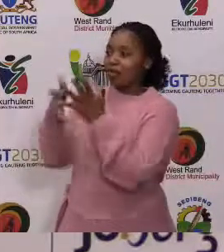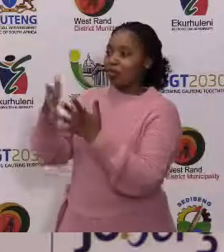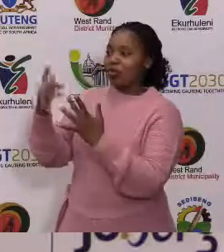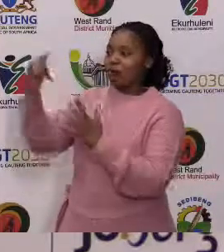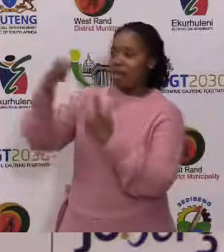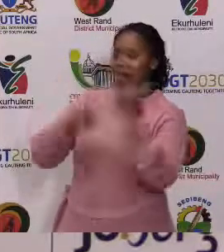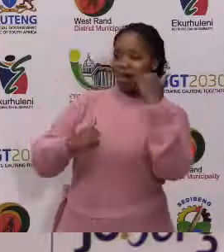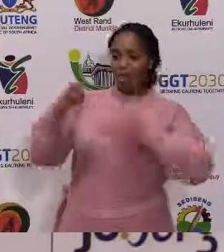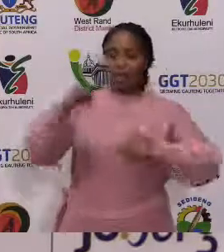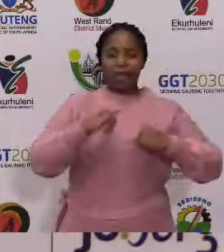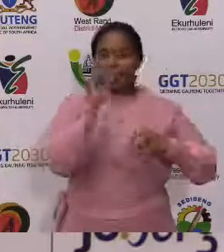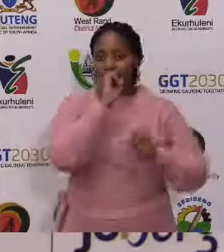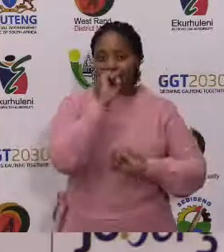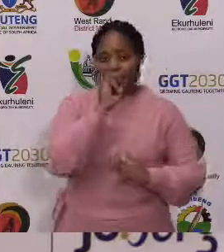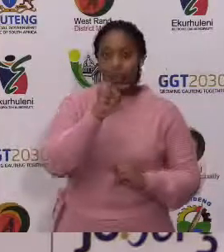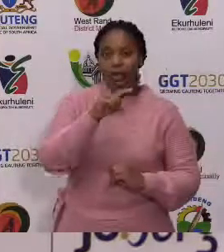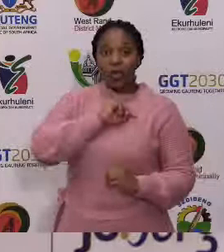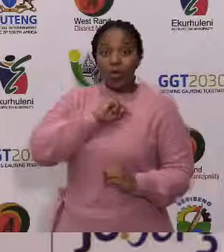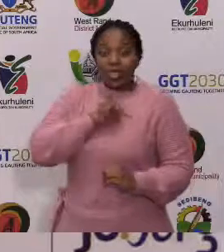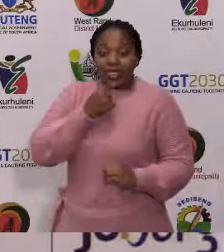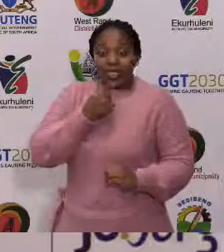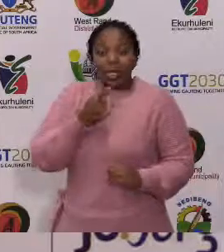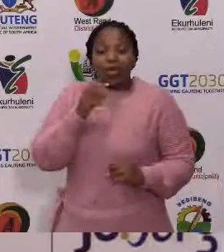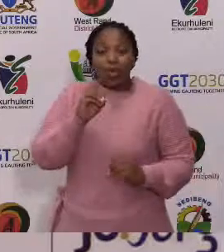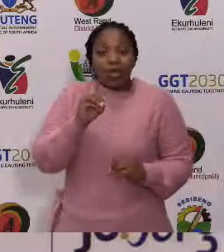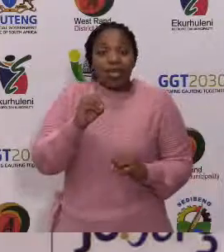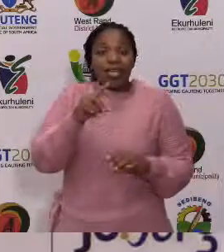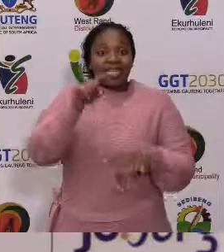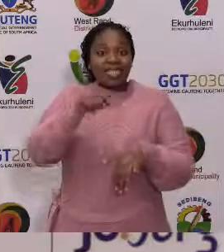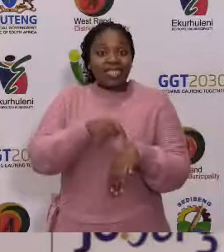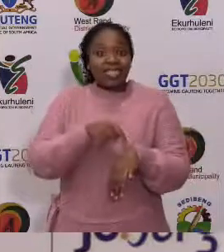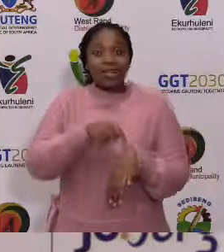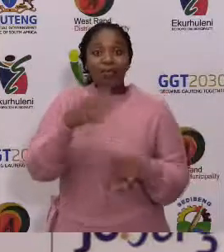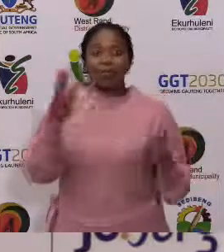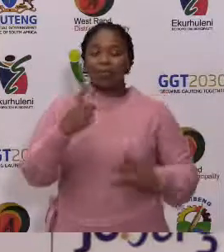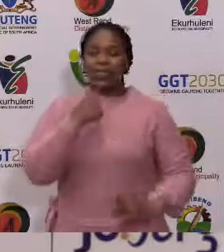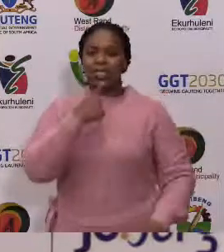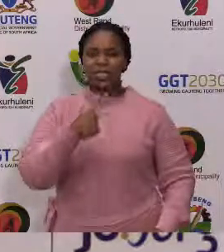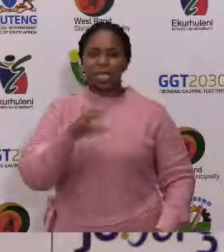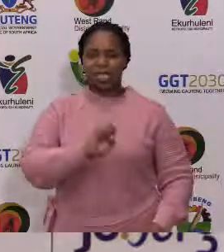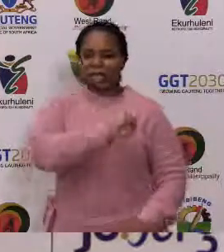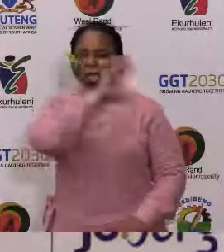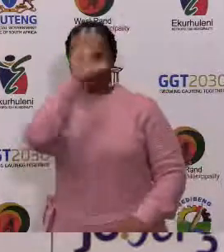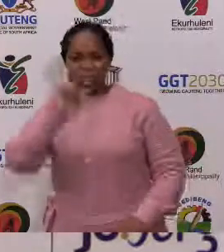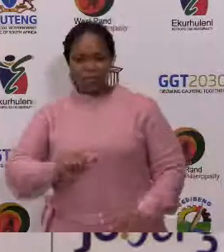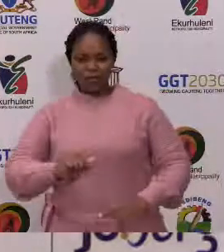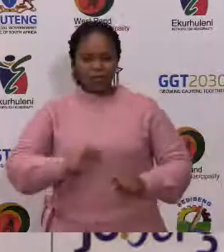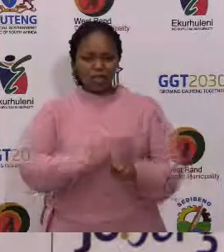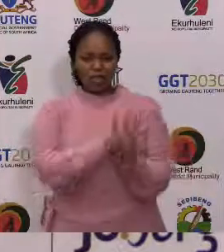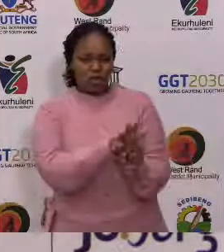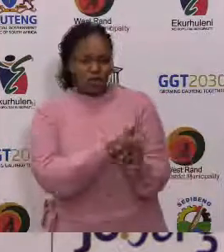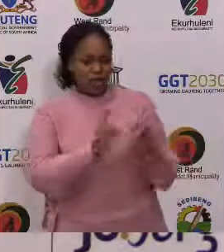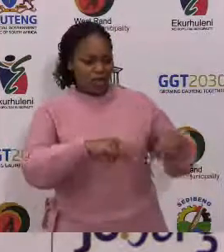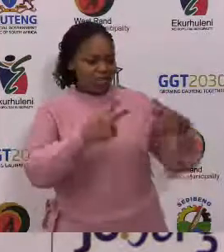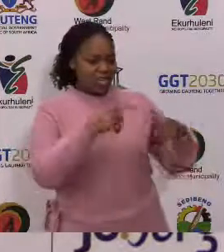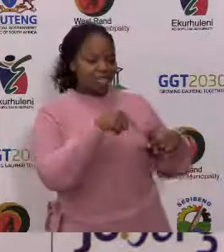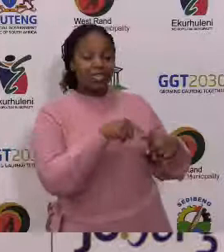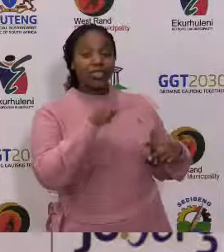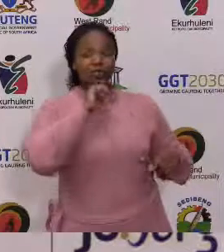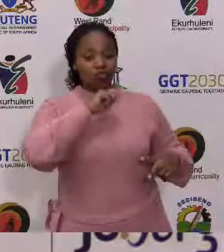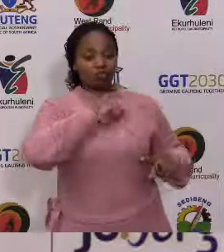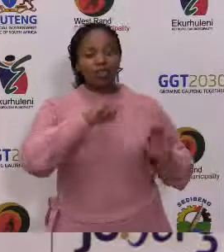where there was said to be the South African variant was a factor of